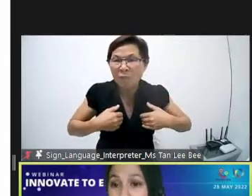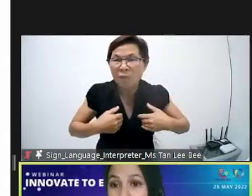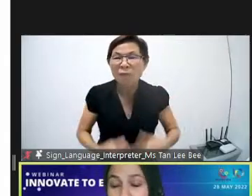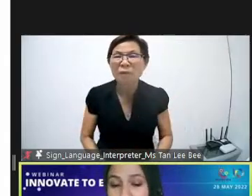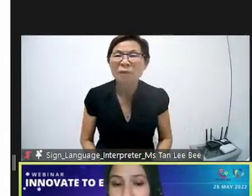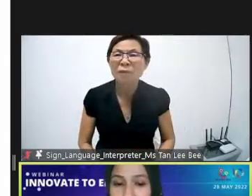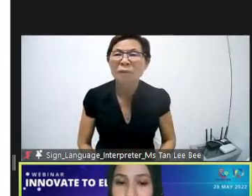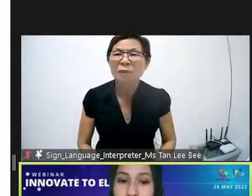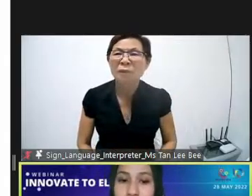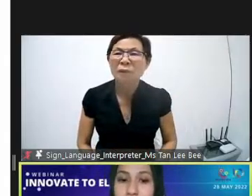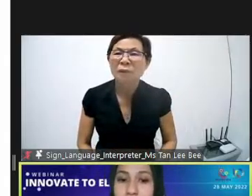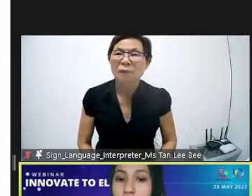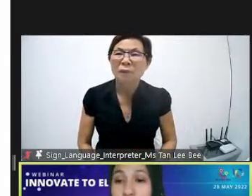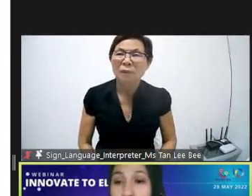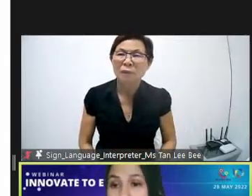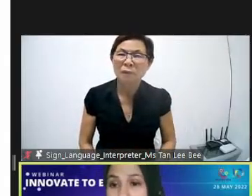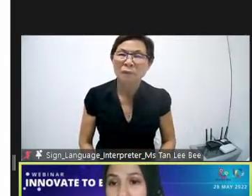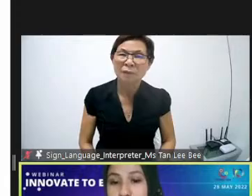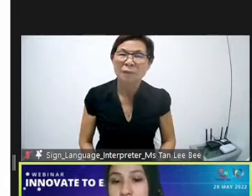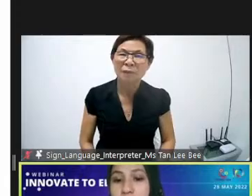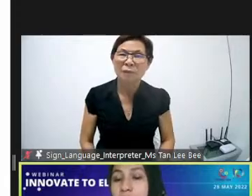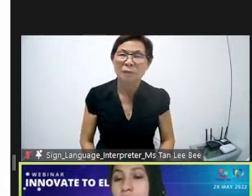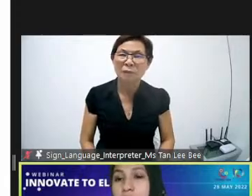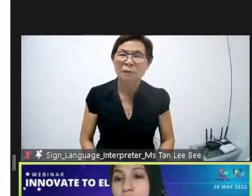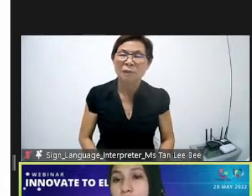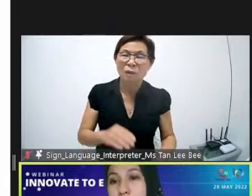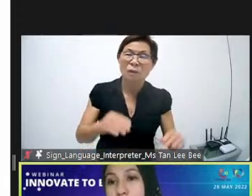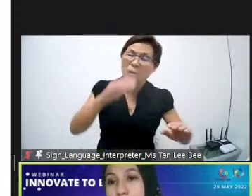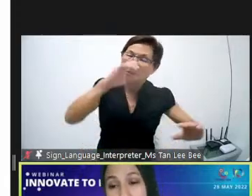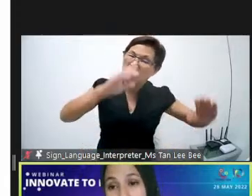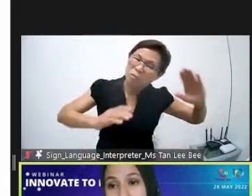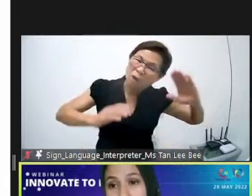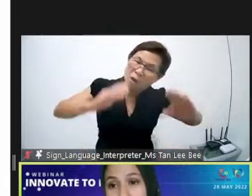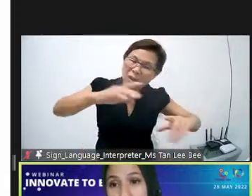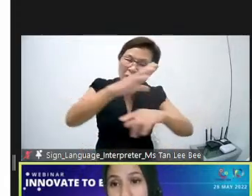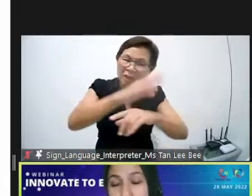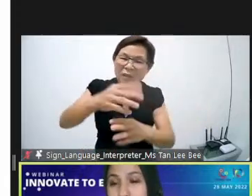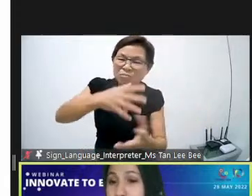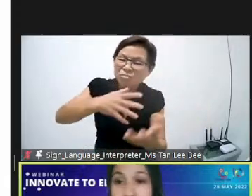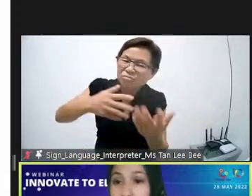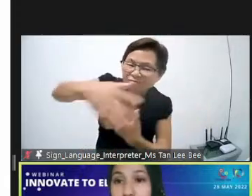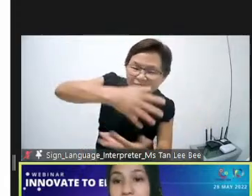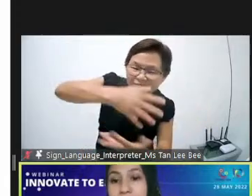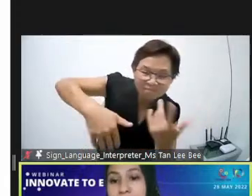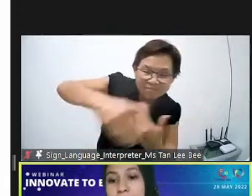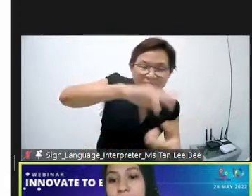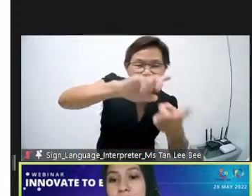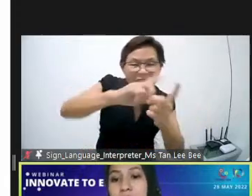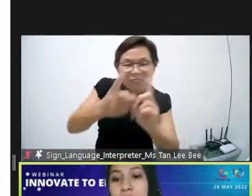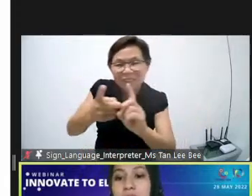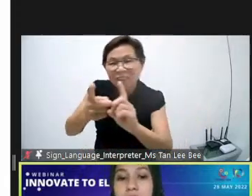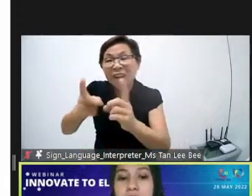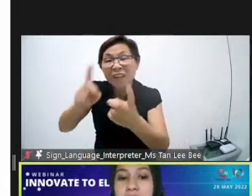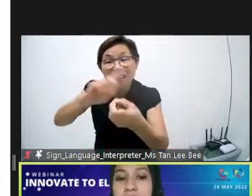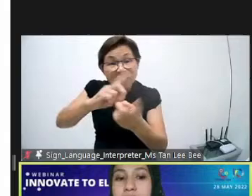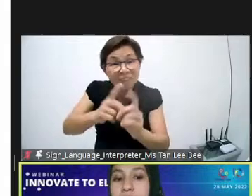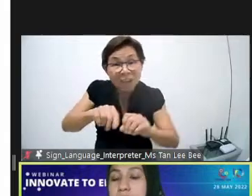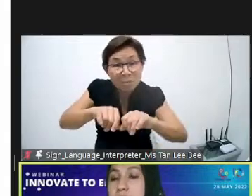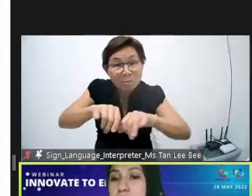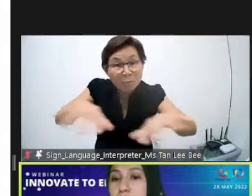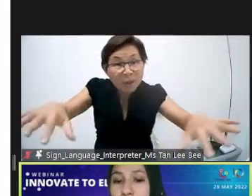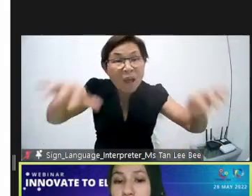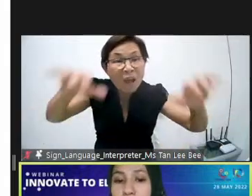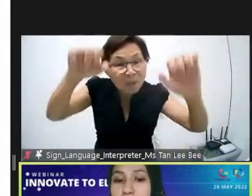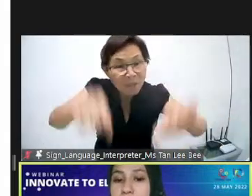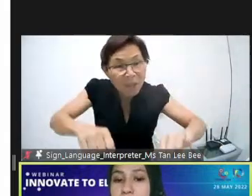like games, moving animation, and other interactive digital media that can